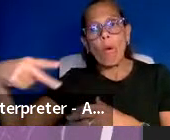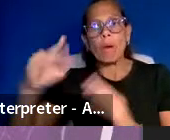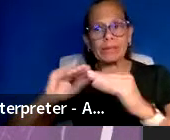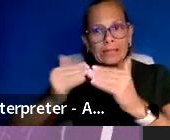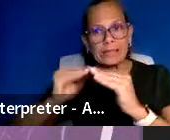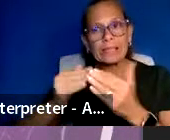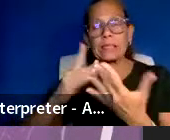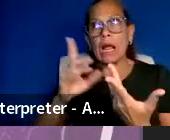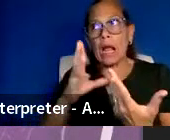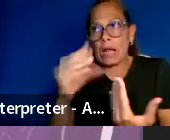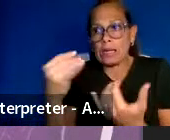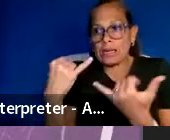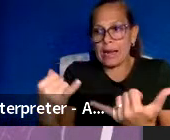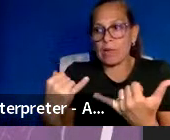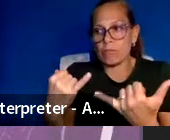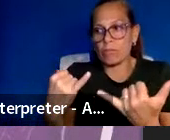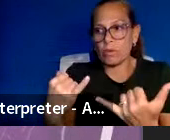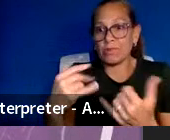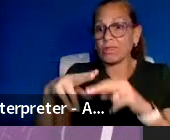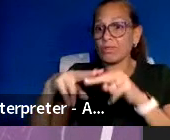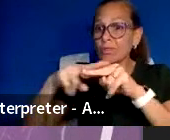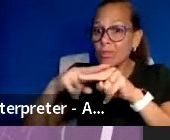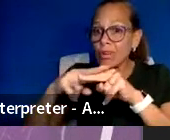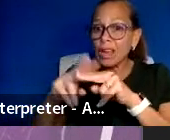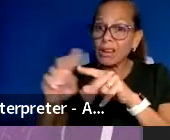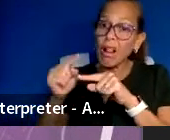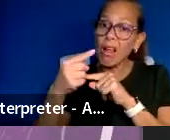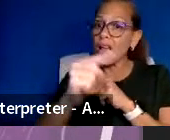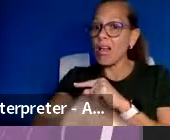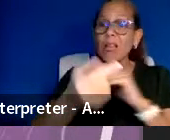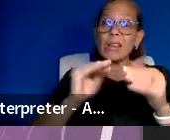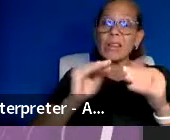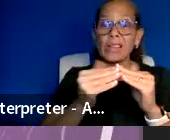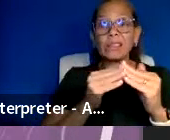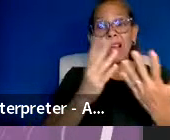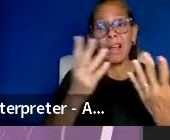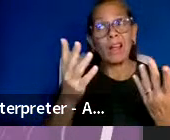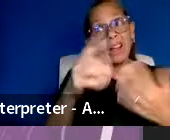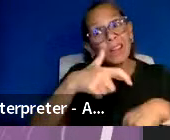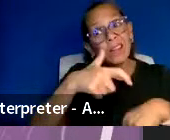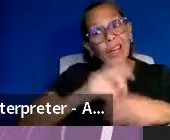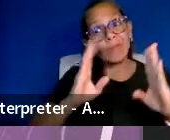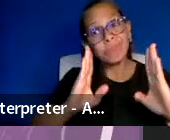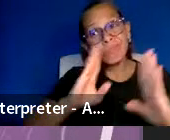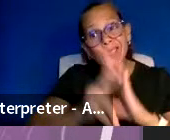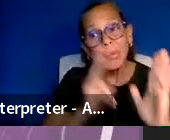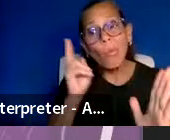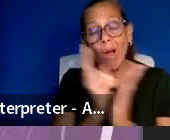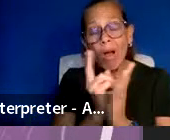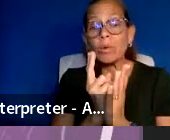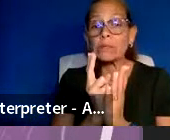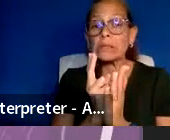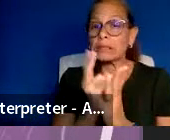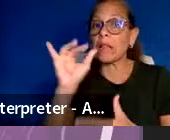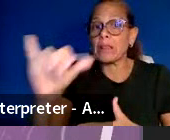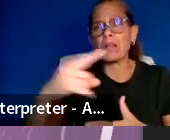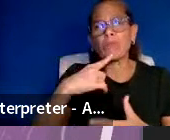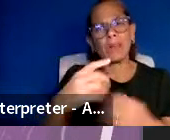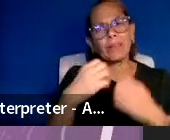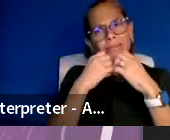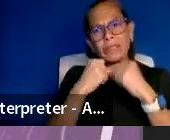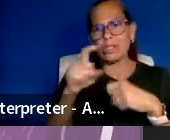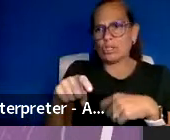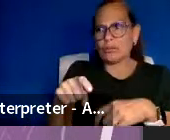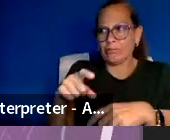And to take even a train to the city sometimes takes about 2 hours. And as Councilmember Faria said, these are time we can spend